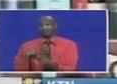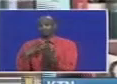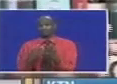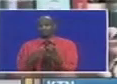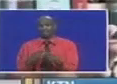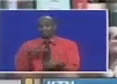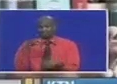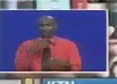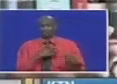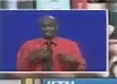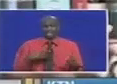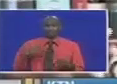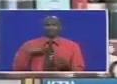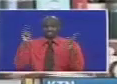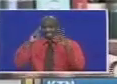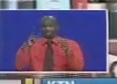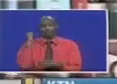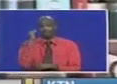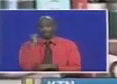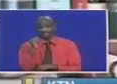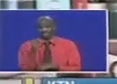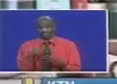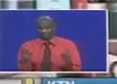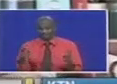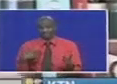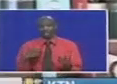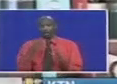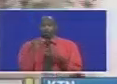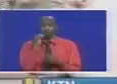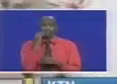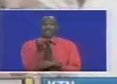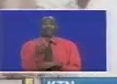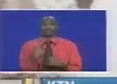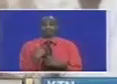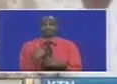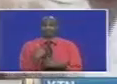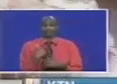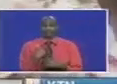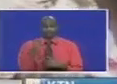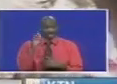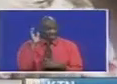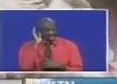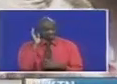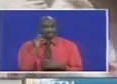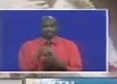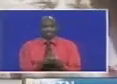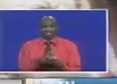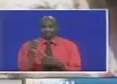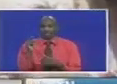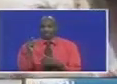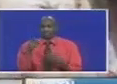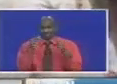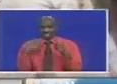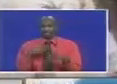more concerned about international politics than they are concerned about domestic politics. We heard that the president had called